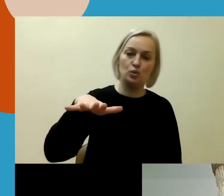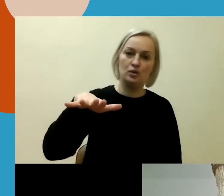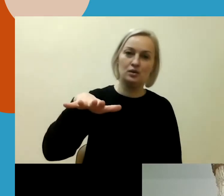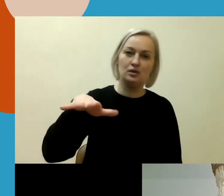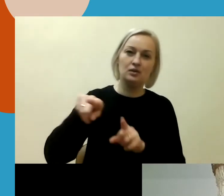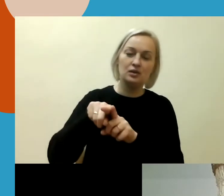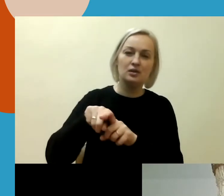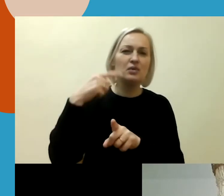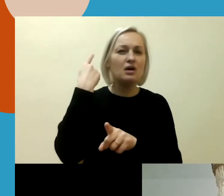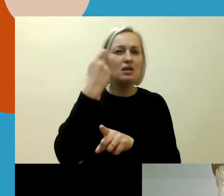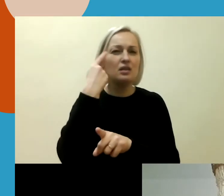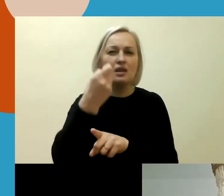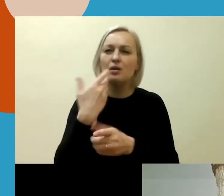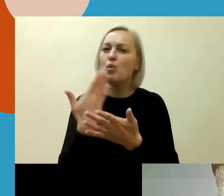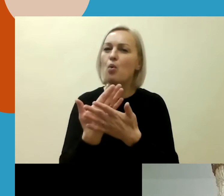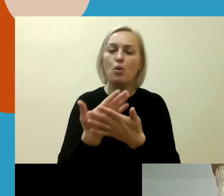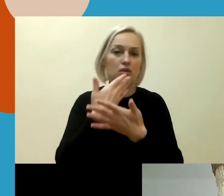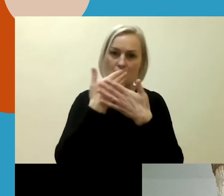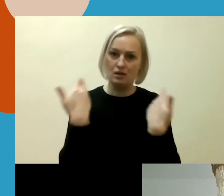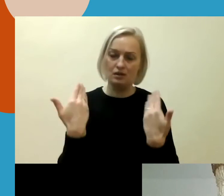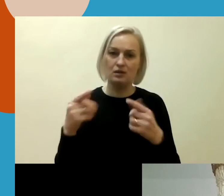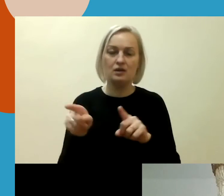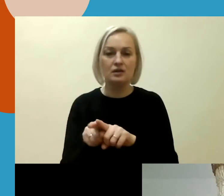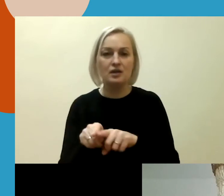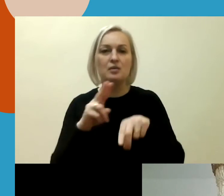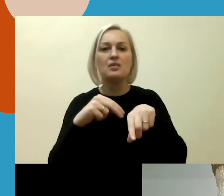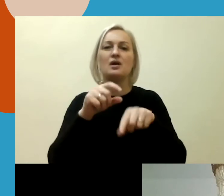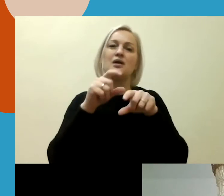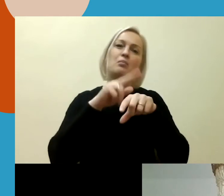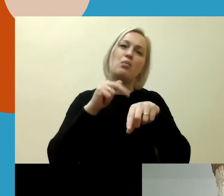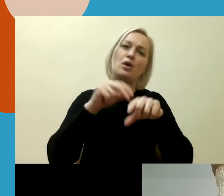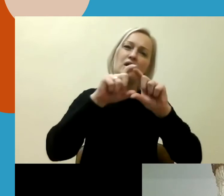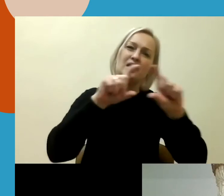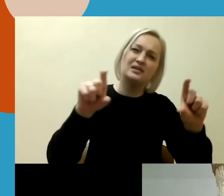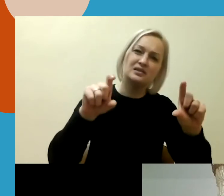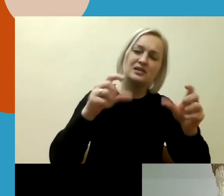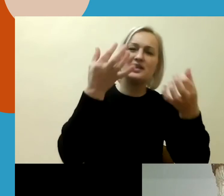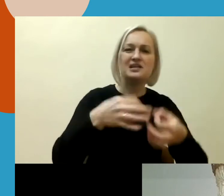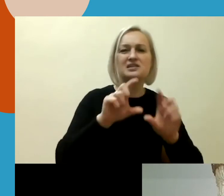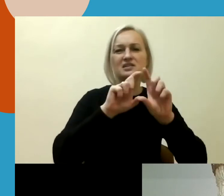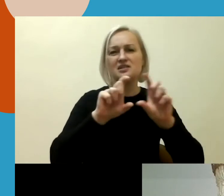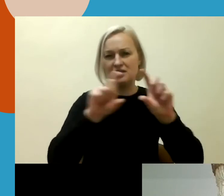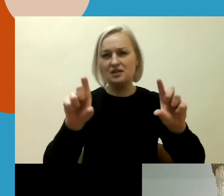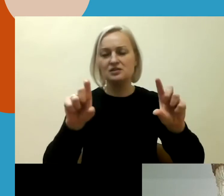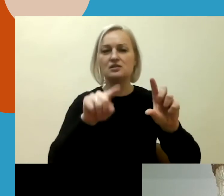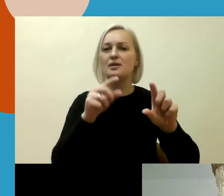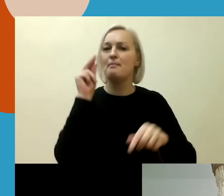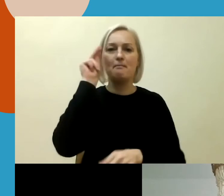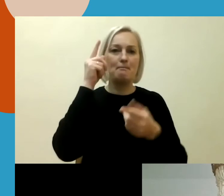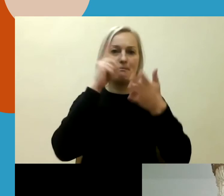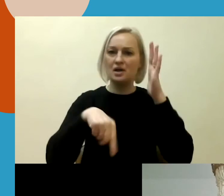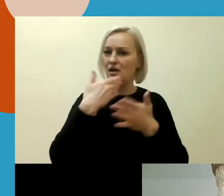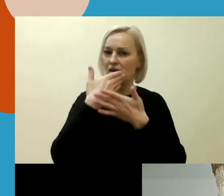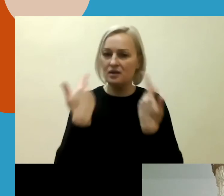latency happens when communities fail to report about crimes due to